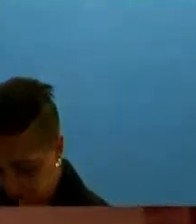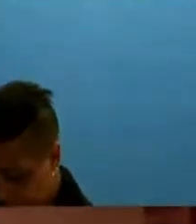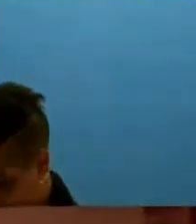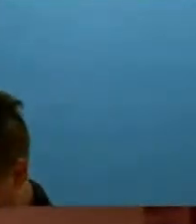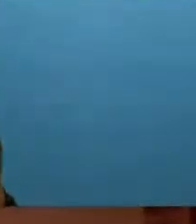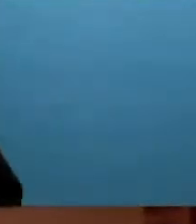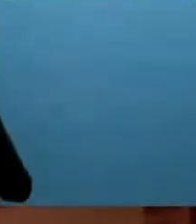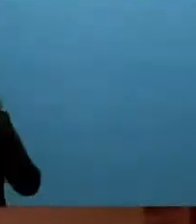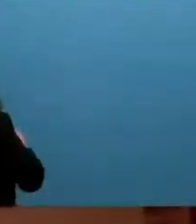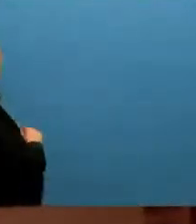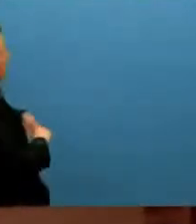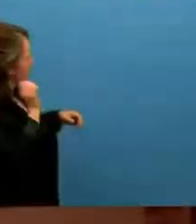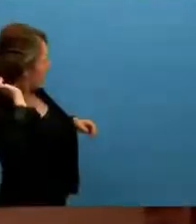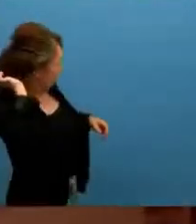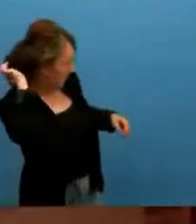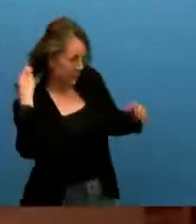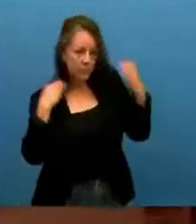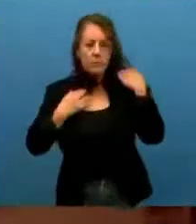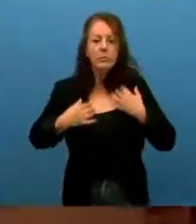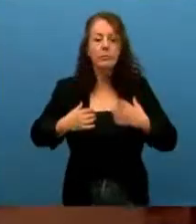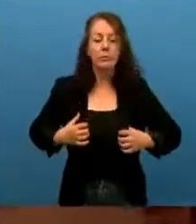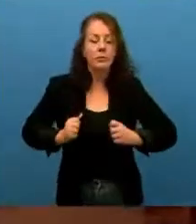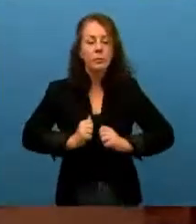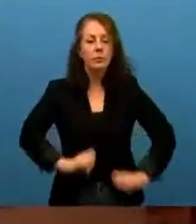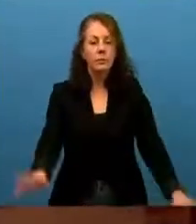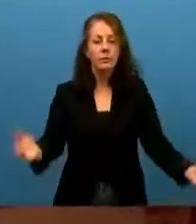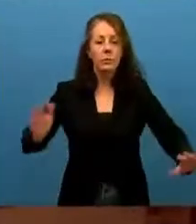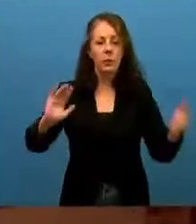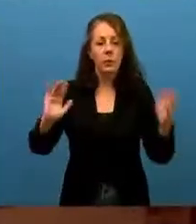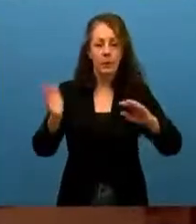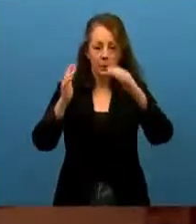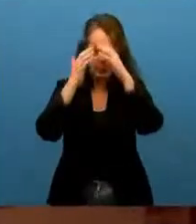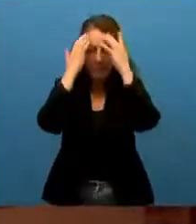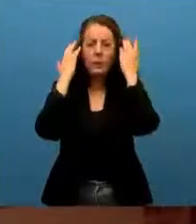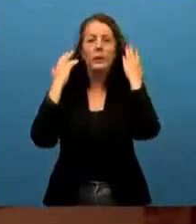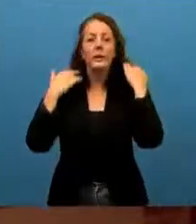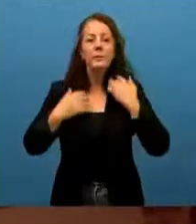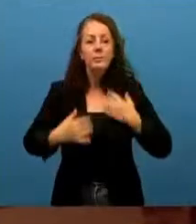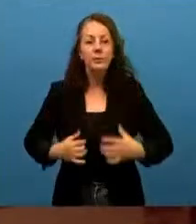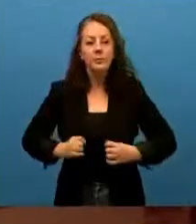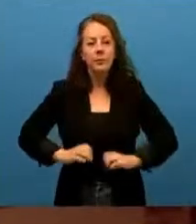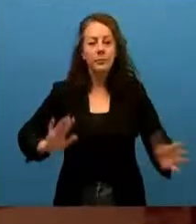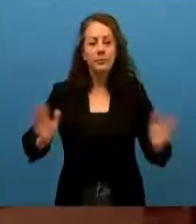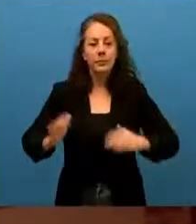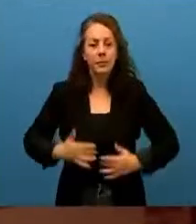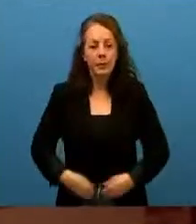français. 1, 2, 3, test, 1, 2, 3, test. Ceci est un test pour le captioning français.